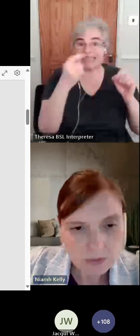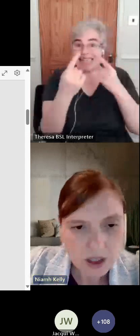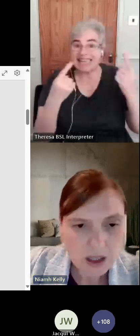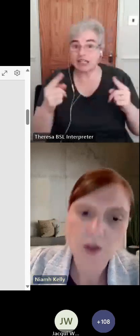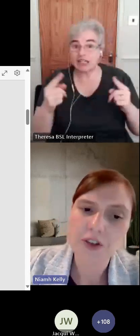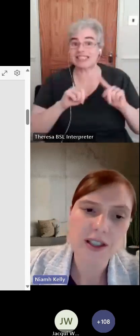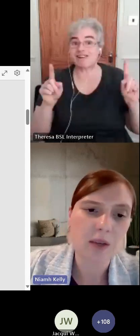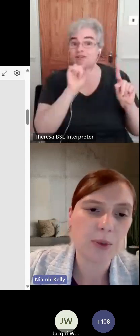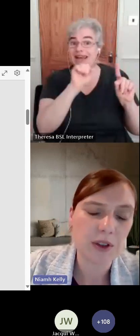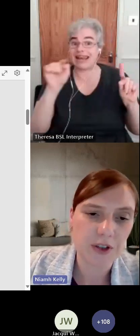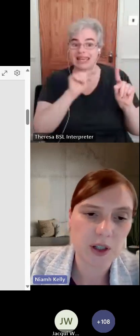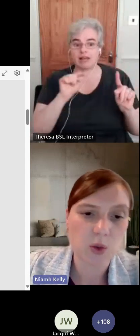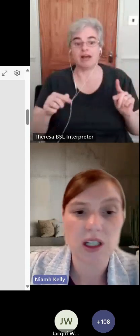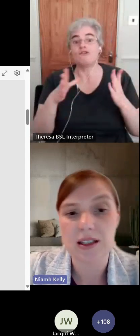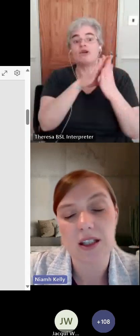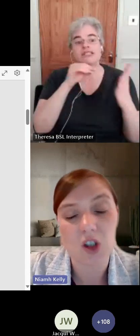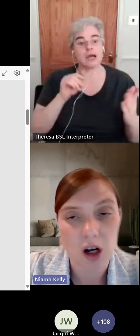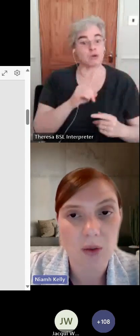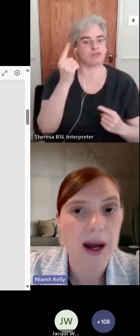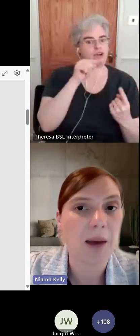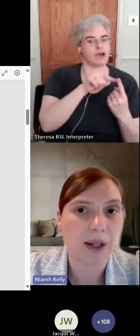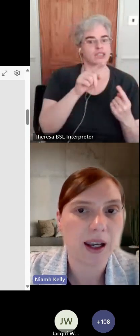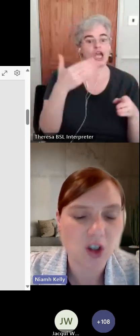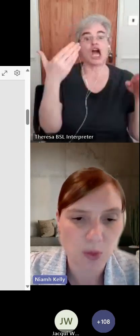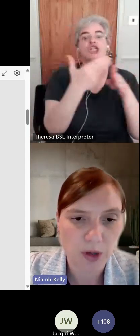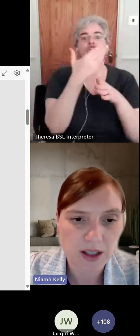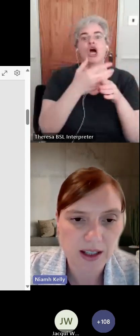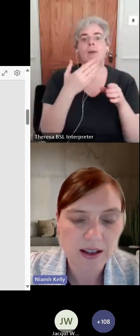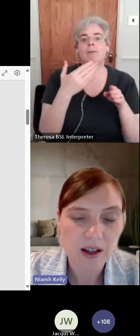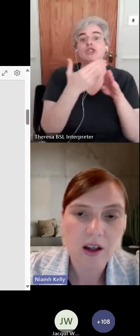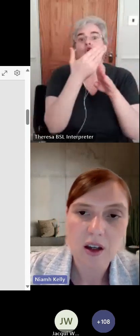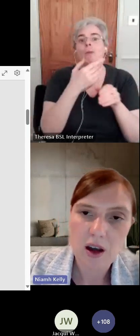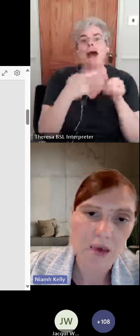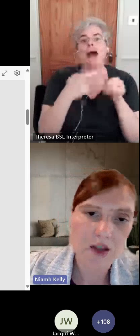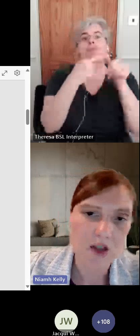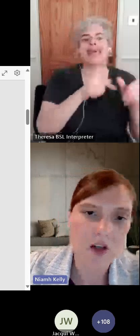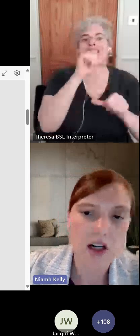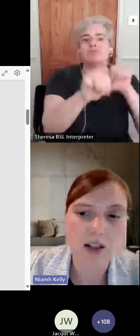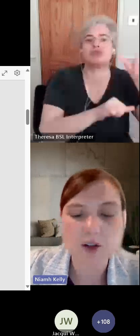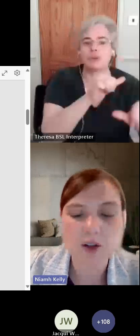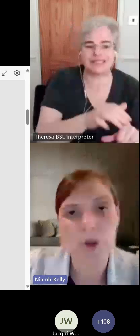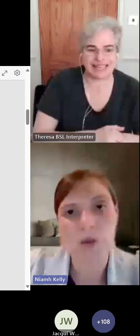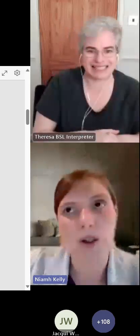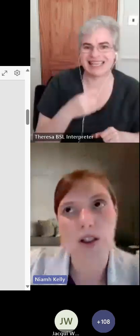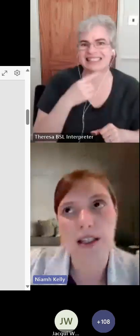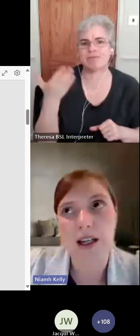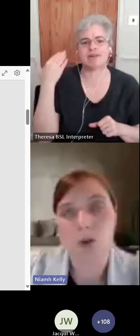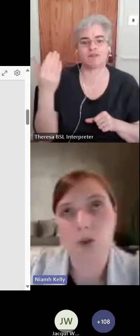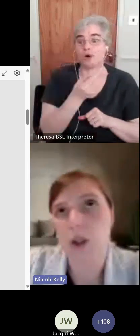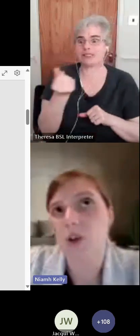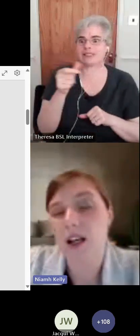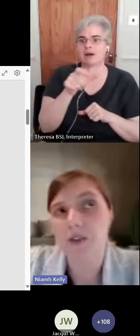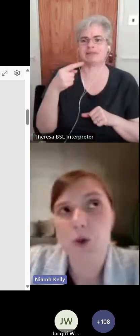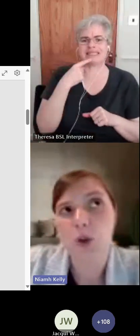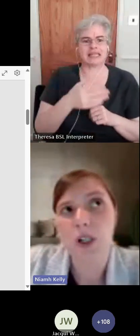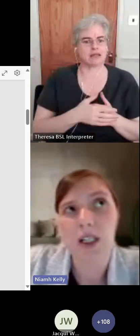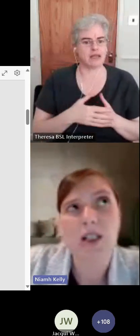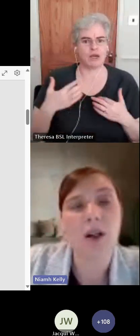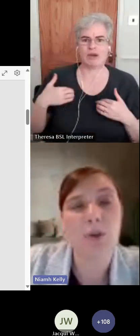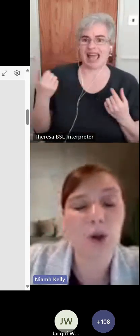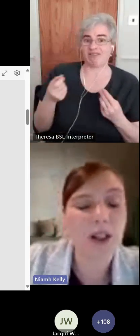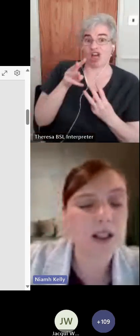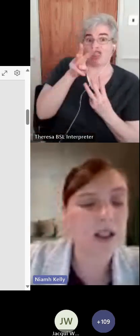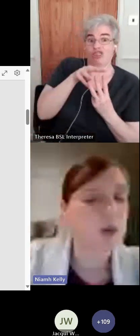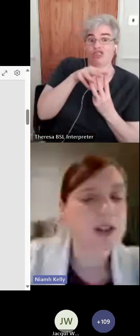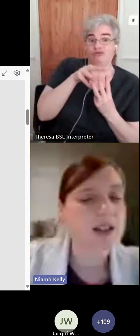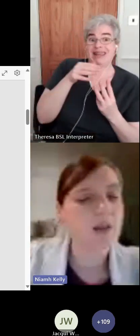So for example, the first one is the job application process. I mentioned earlier, some people said we only have